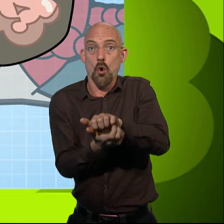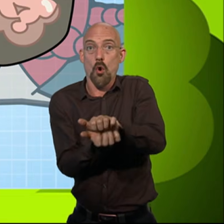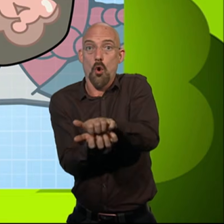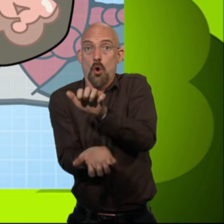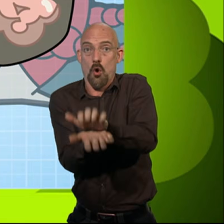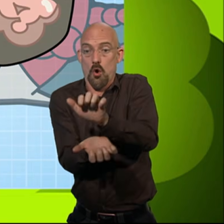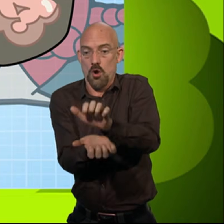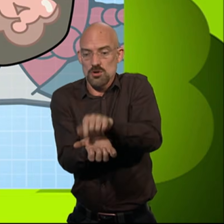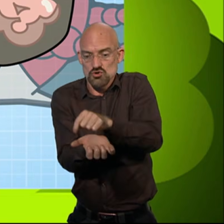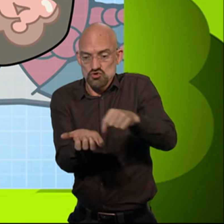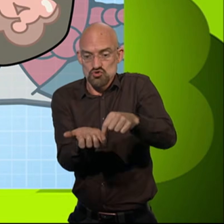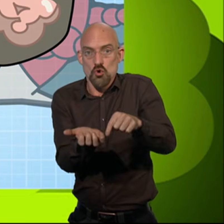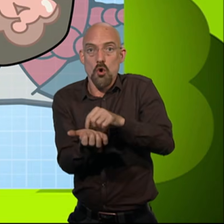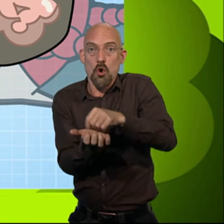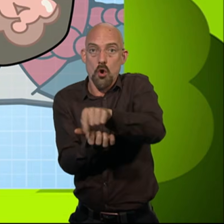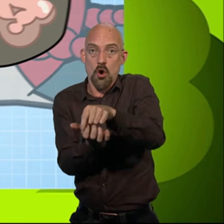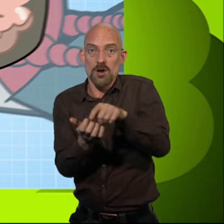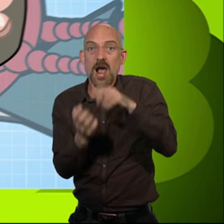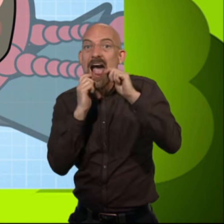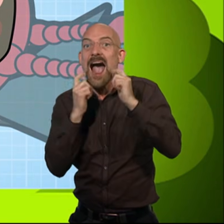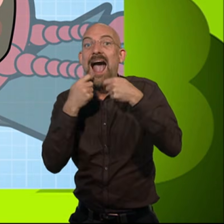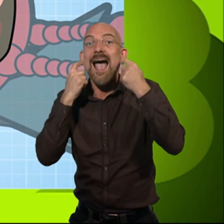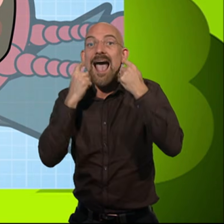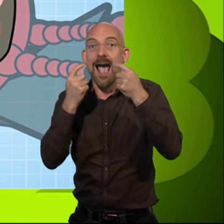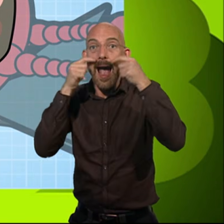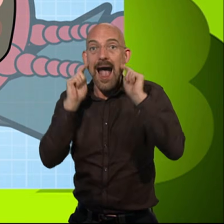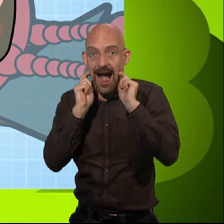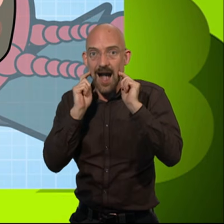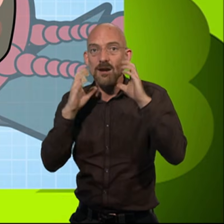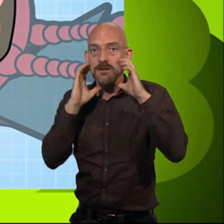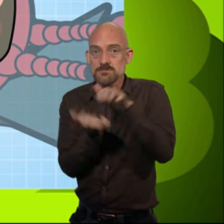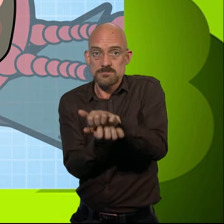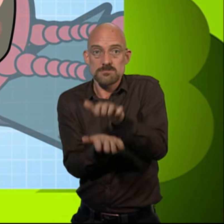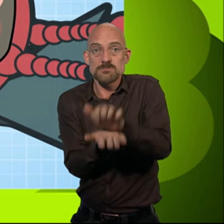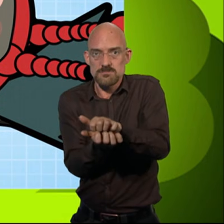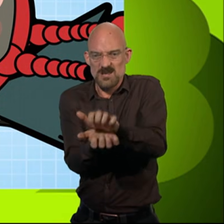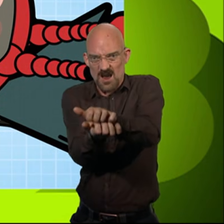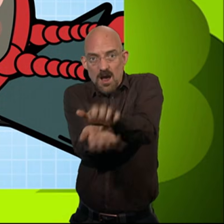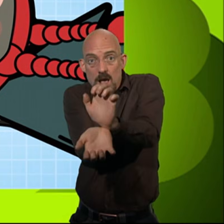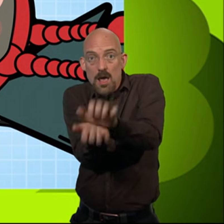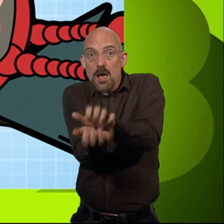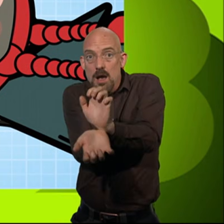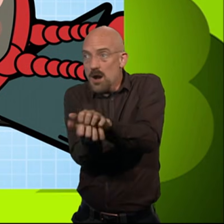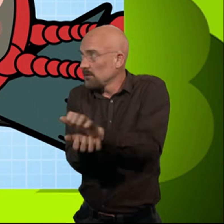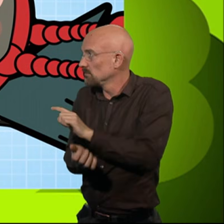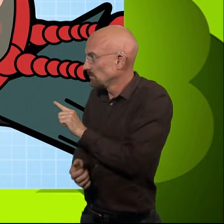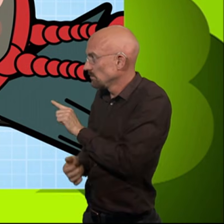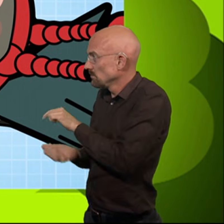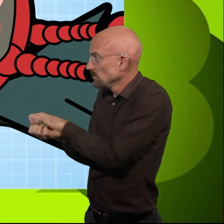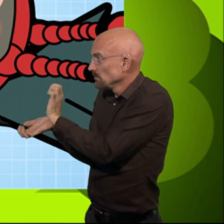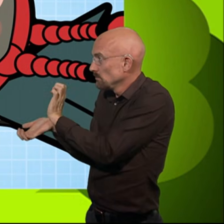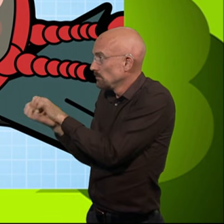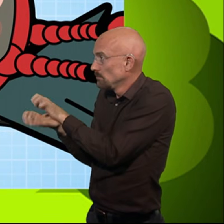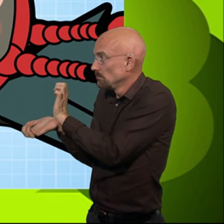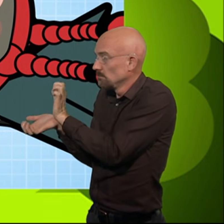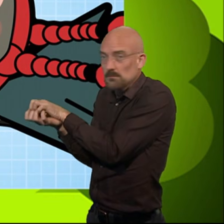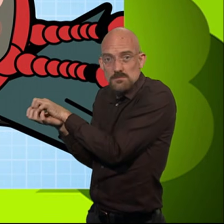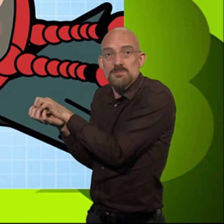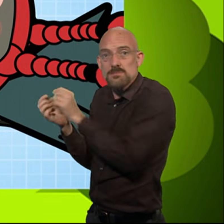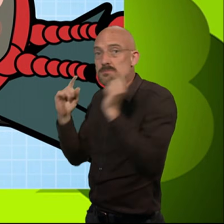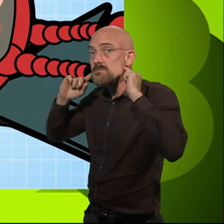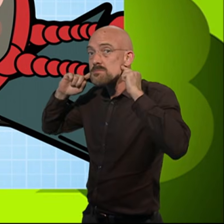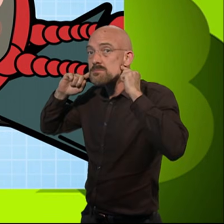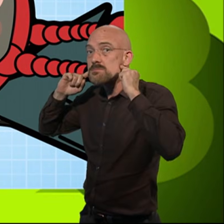bones in your body, and the maxilla. They're linked together by a hinge, which allows you to open and close your mouth.